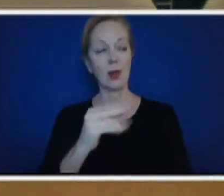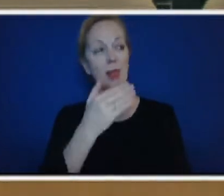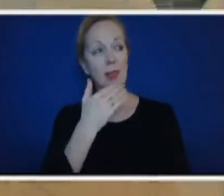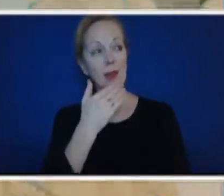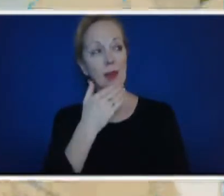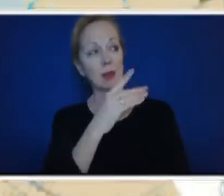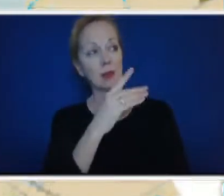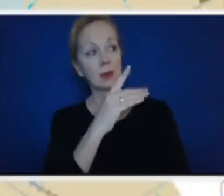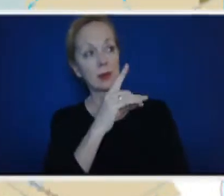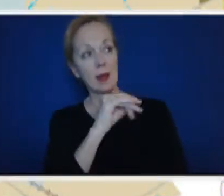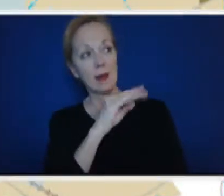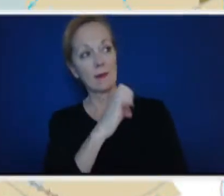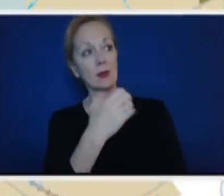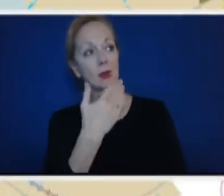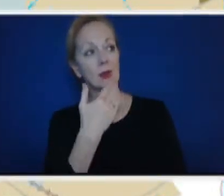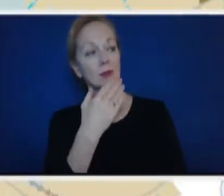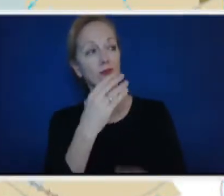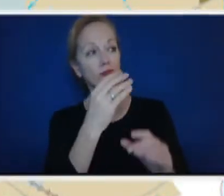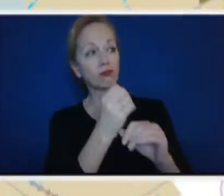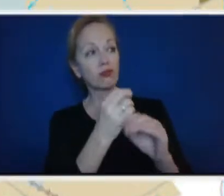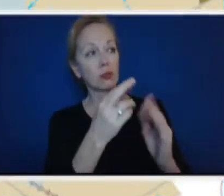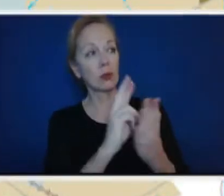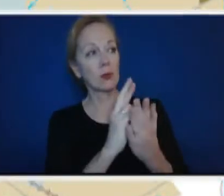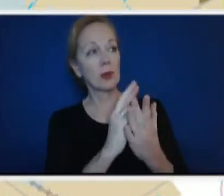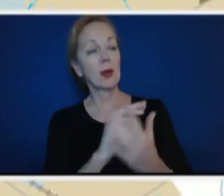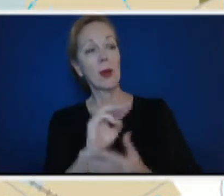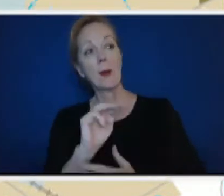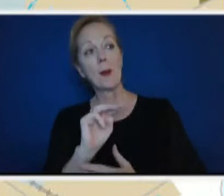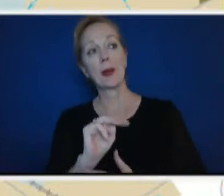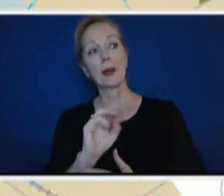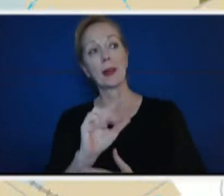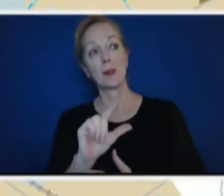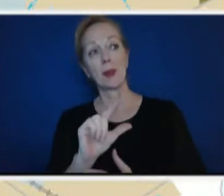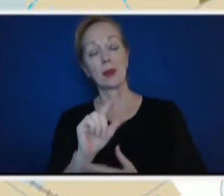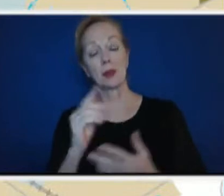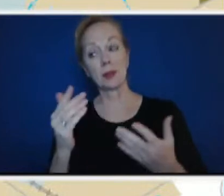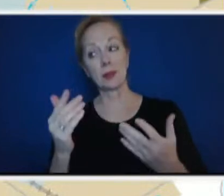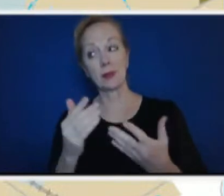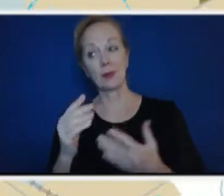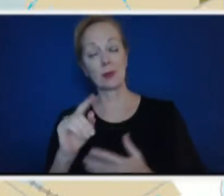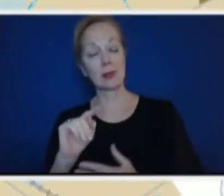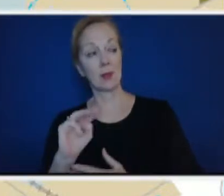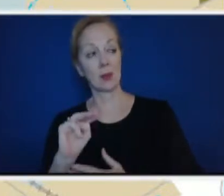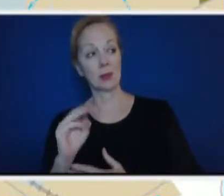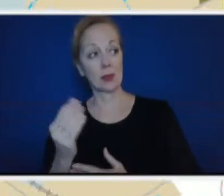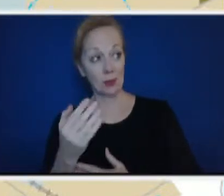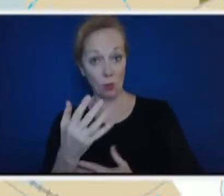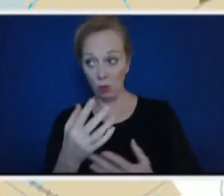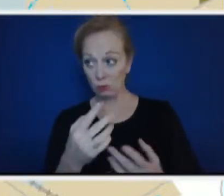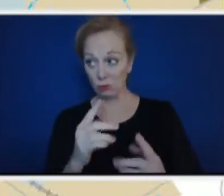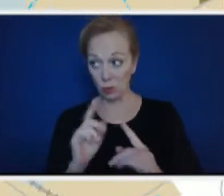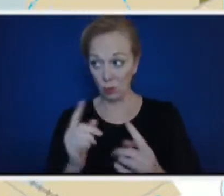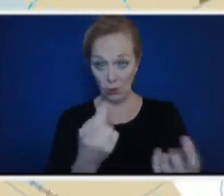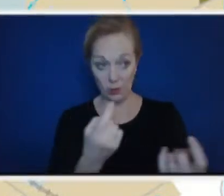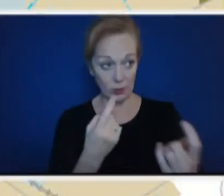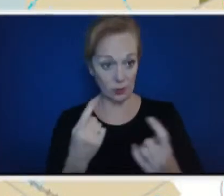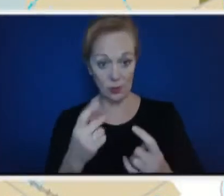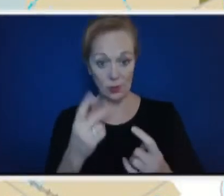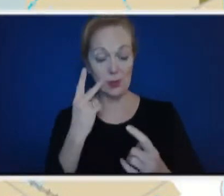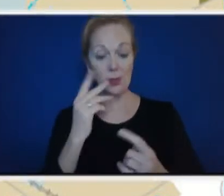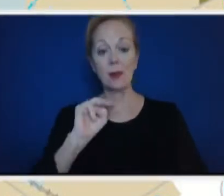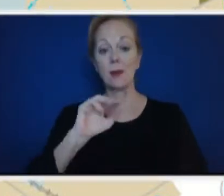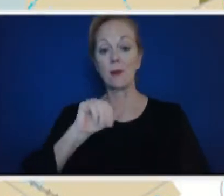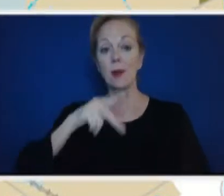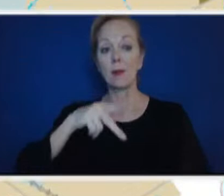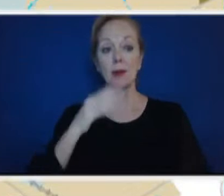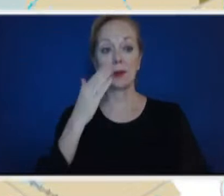overview. Megan Ledbetter from Taylor Morrison is here if you have questions. But as Dave said, staff is supportive. If you can see this map, I know there's